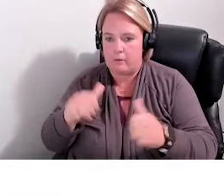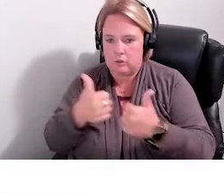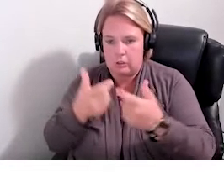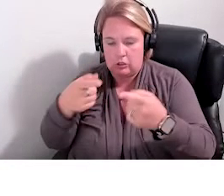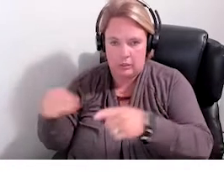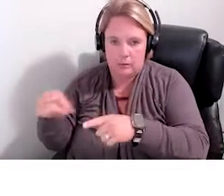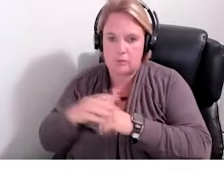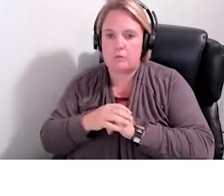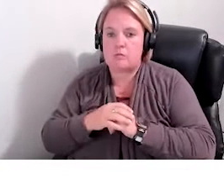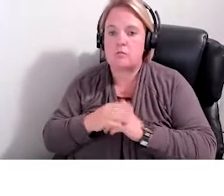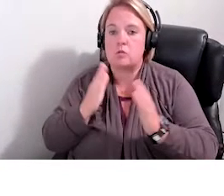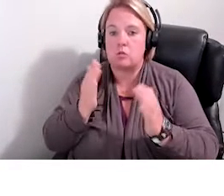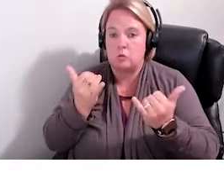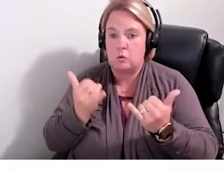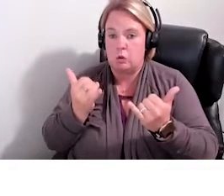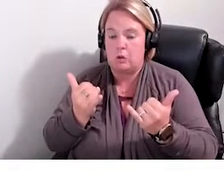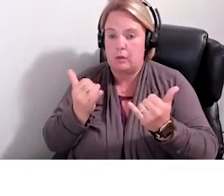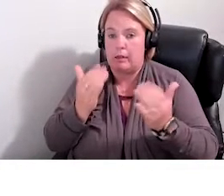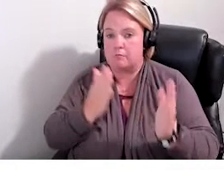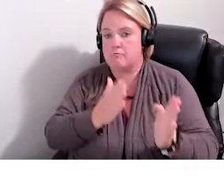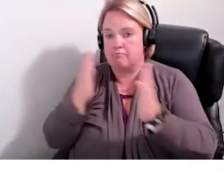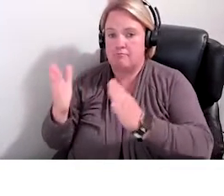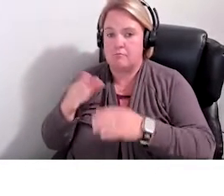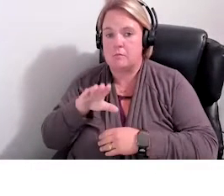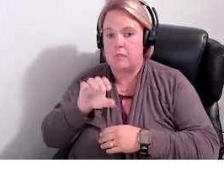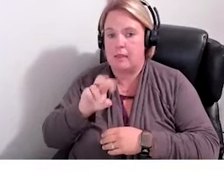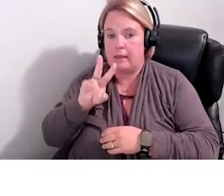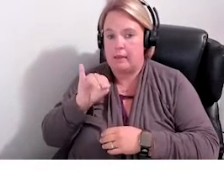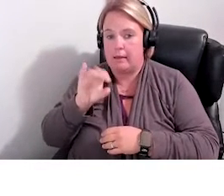said, without further ado, I want to bring to you Evie Conchetas.